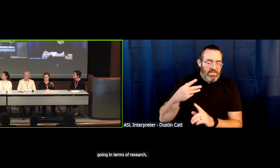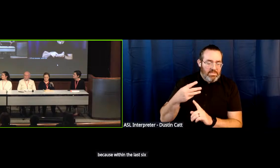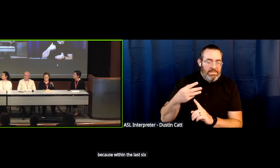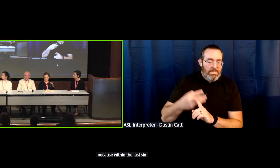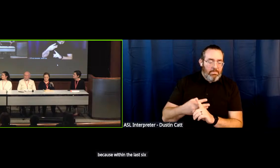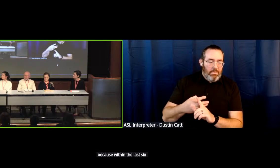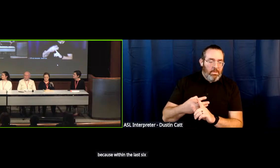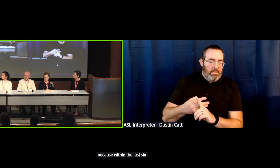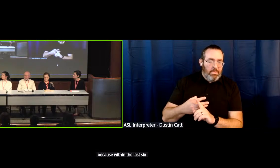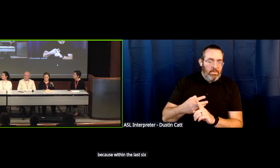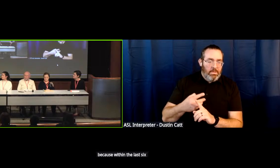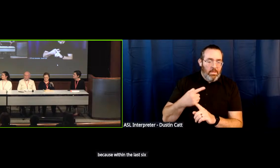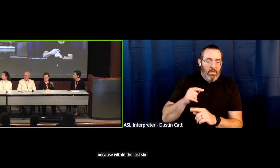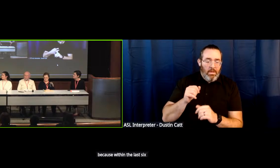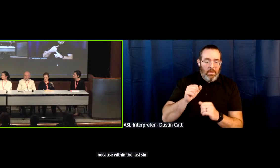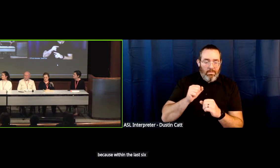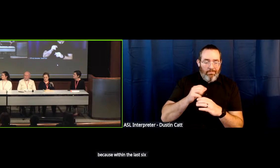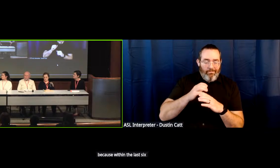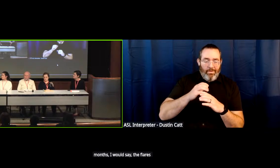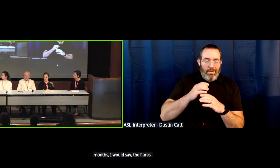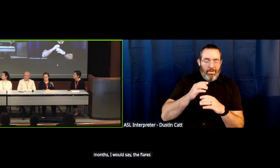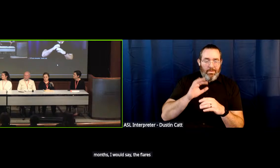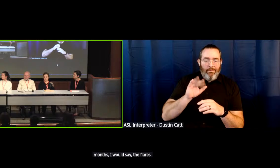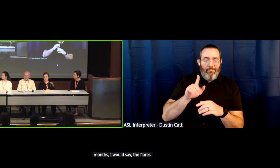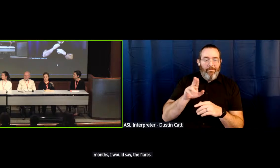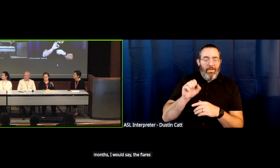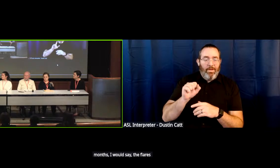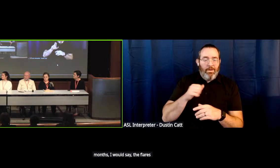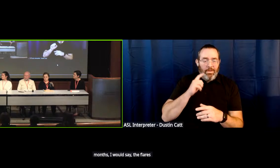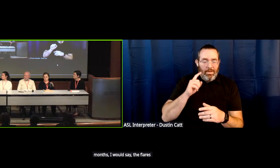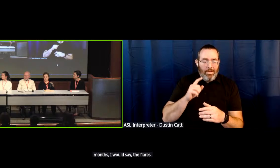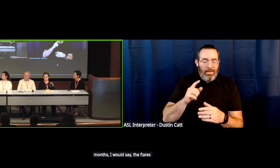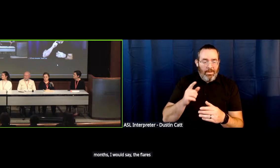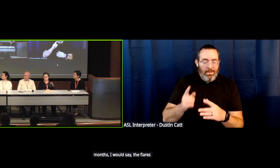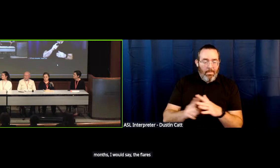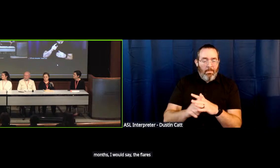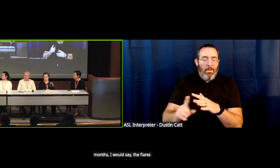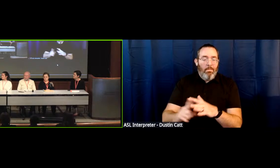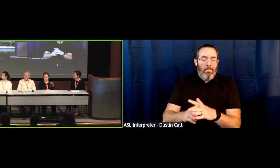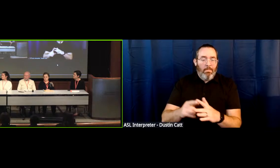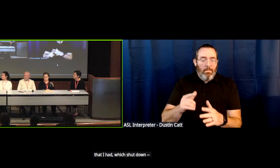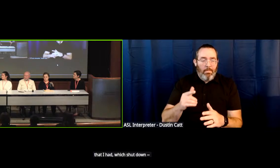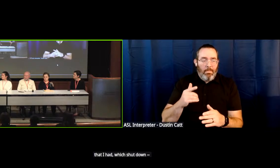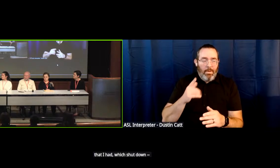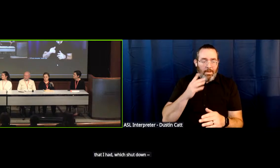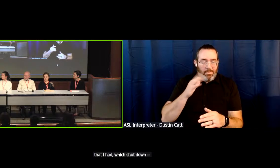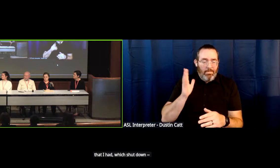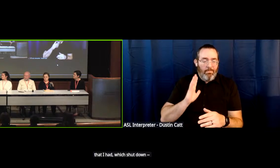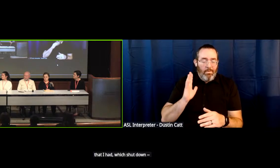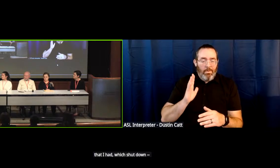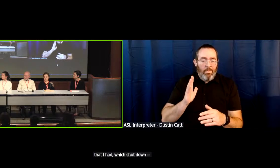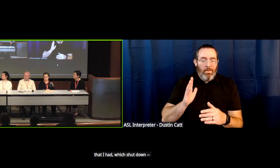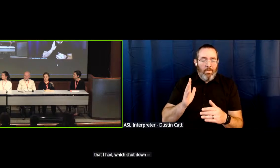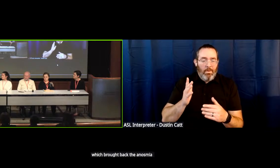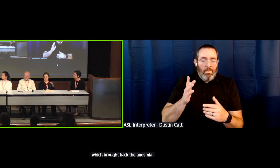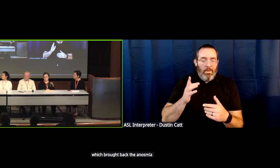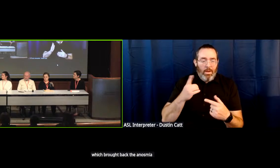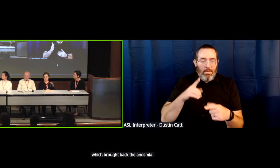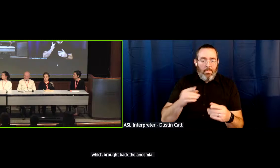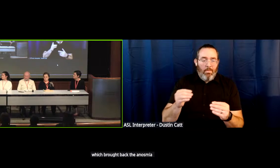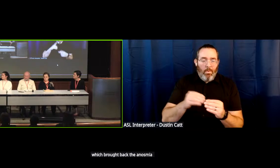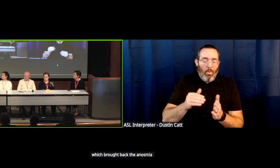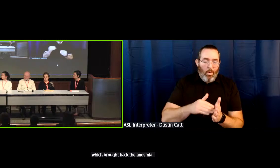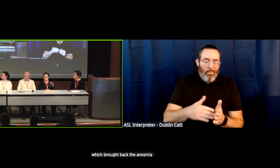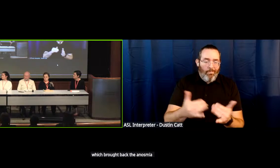the flares that I had, which brought back the anosmia, have been far more frequent, to the point that I